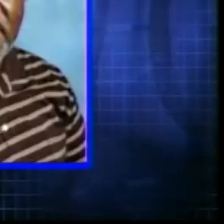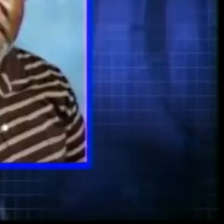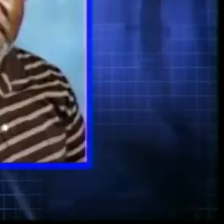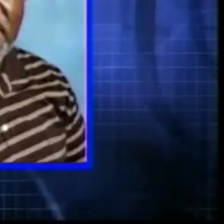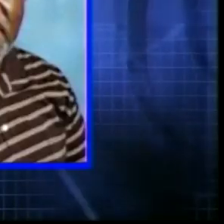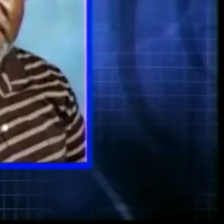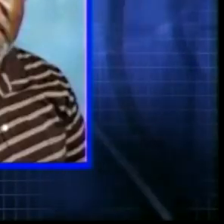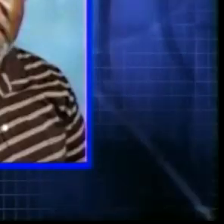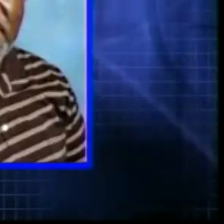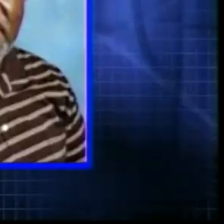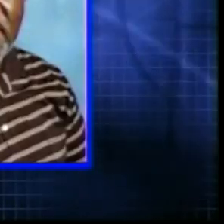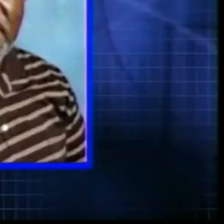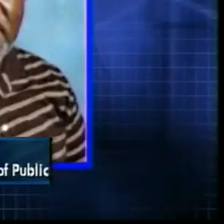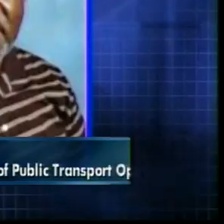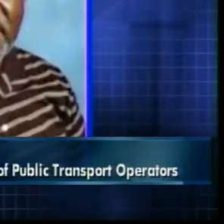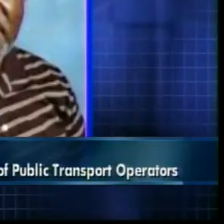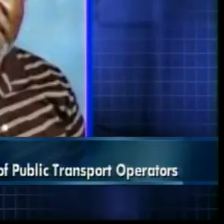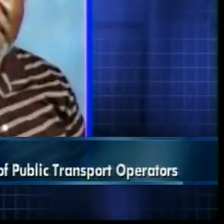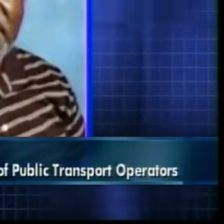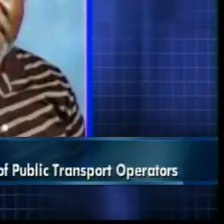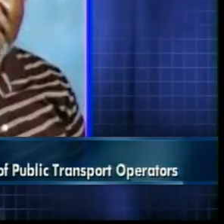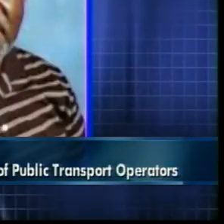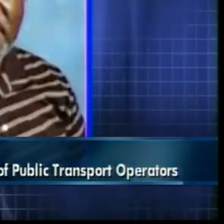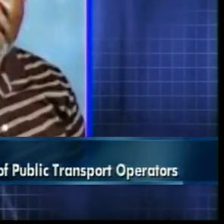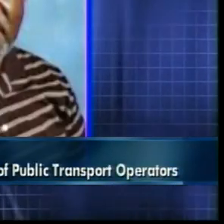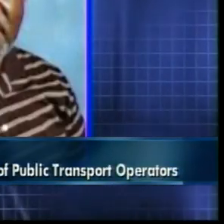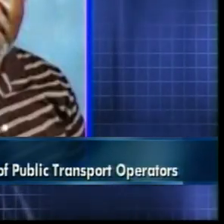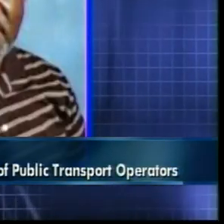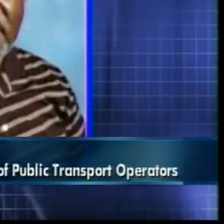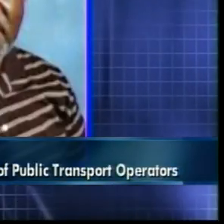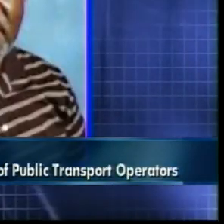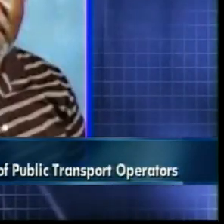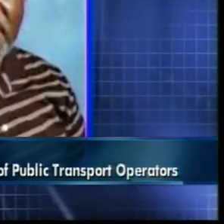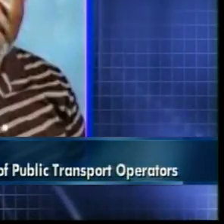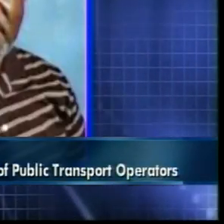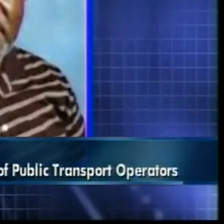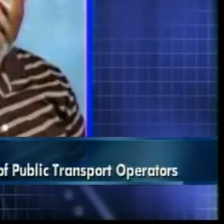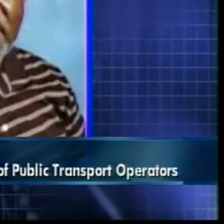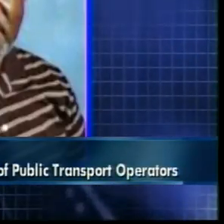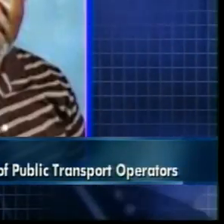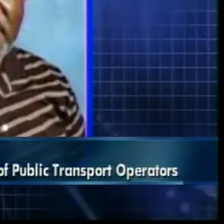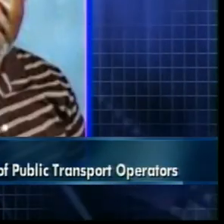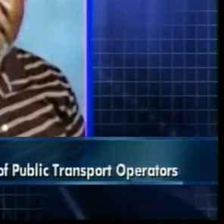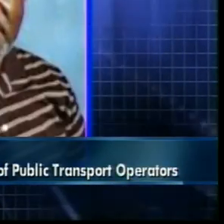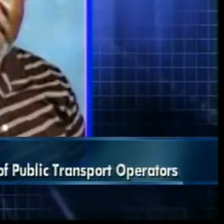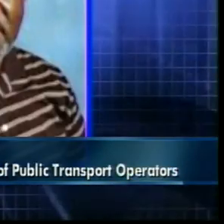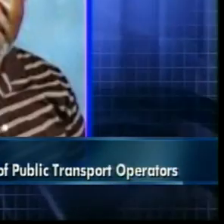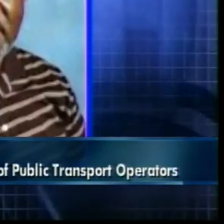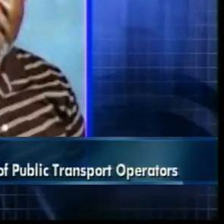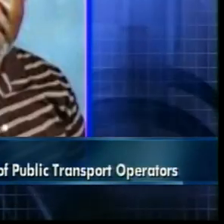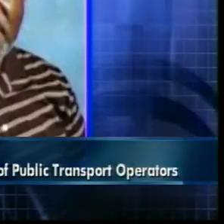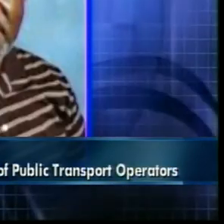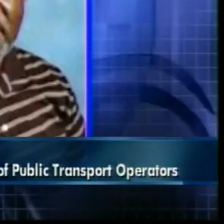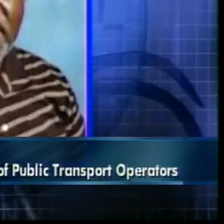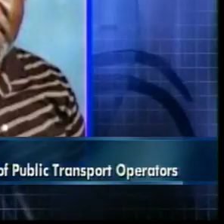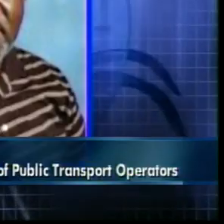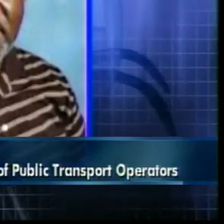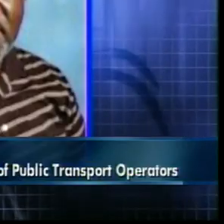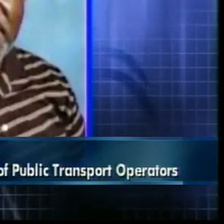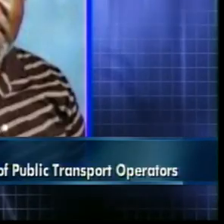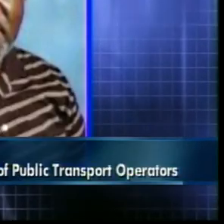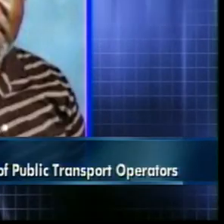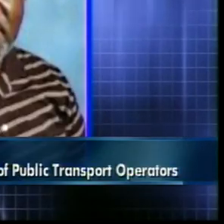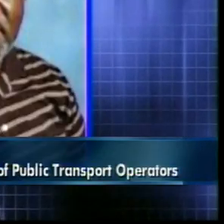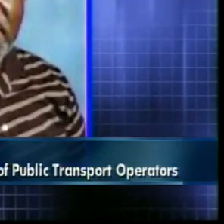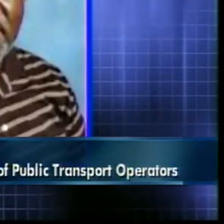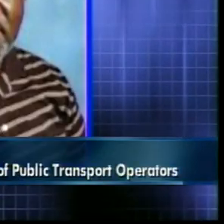Essentially, it's regrettable if any Minister of Transport will have to legislate the wearing of uniforms, but